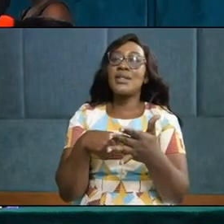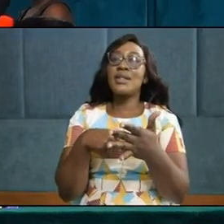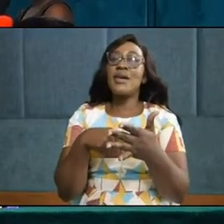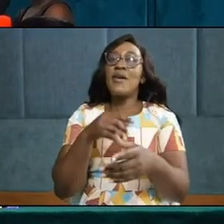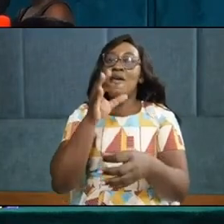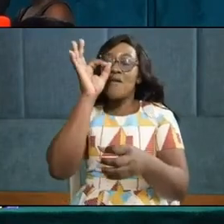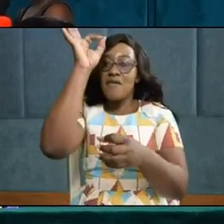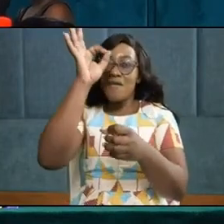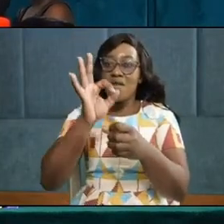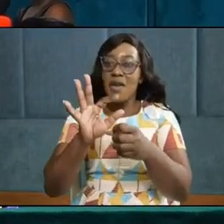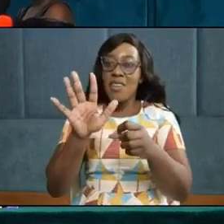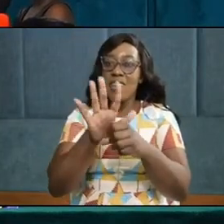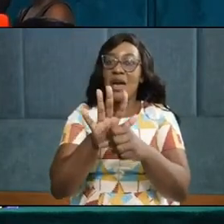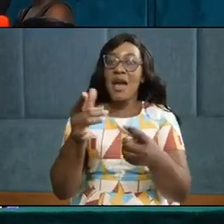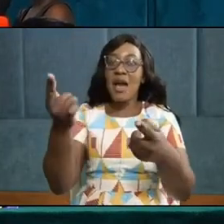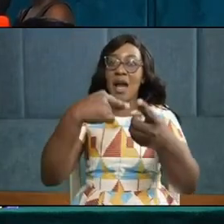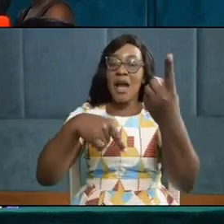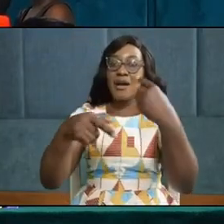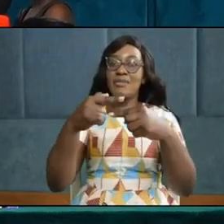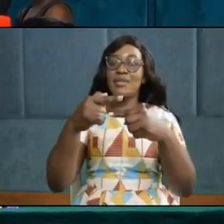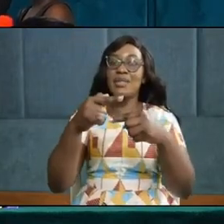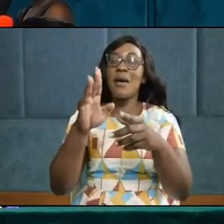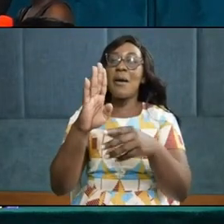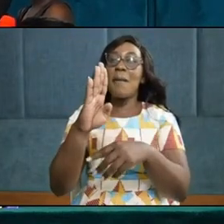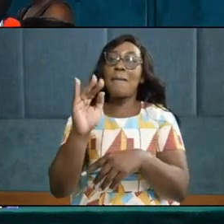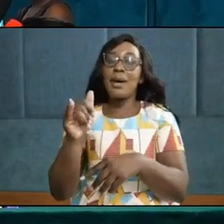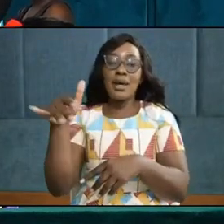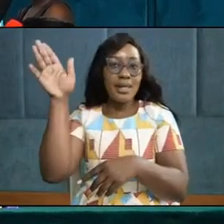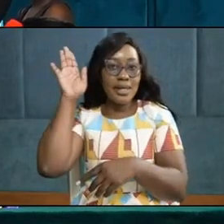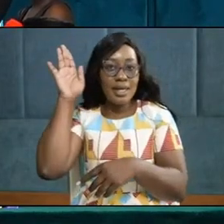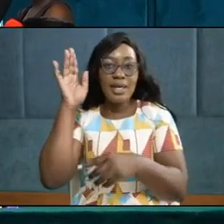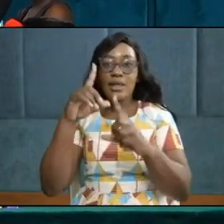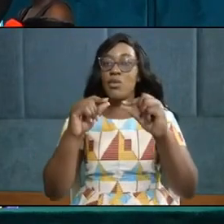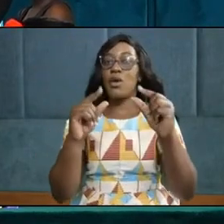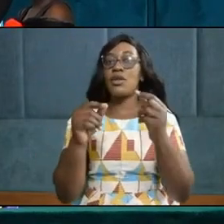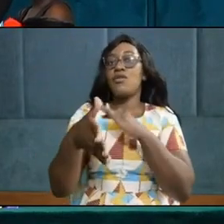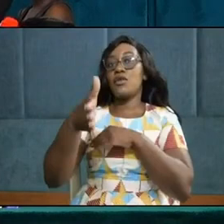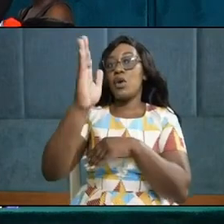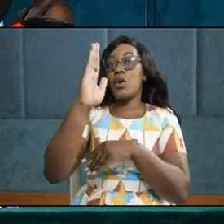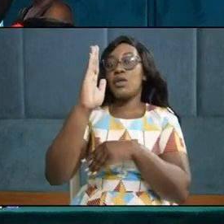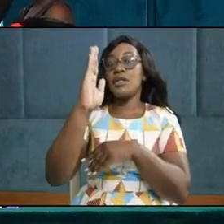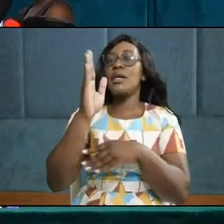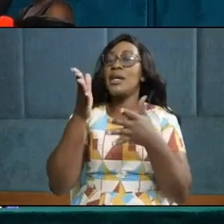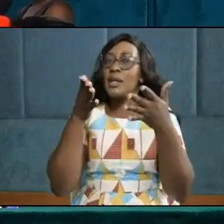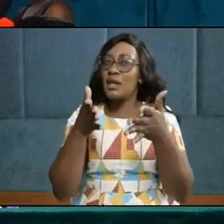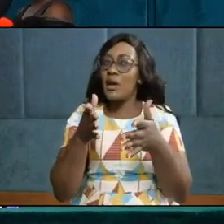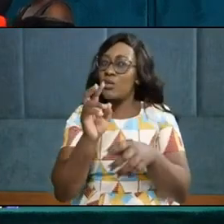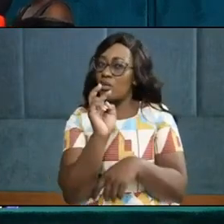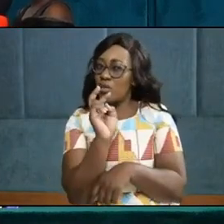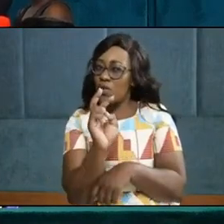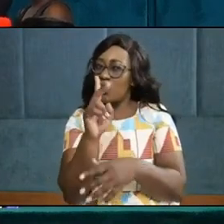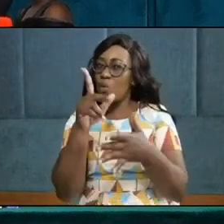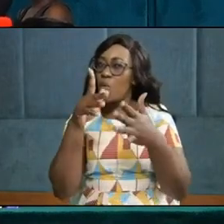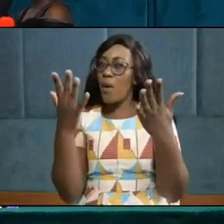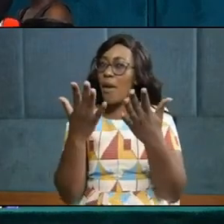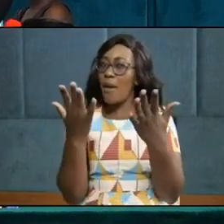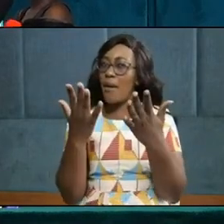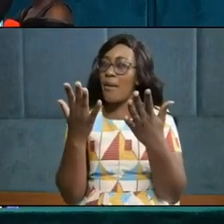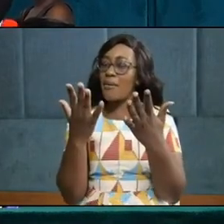God. Shine for Jesus. And we've been looking at Paul's missionary